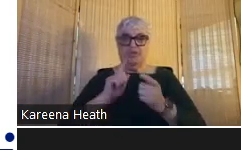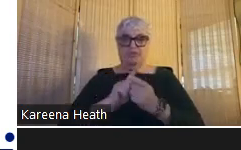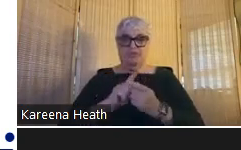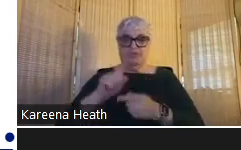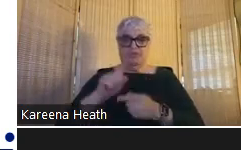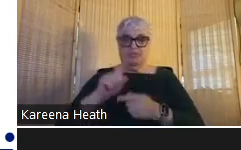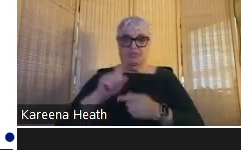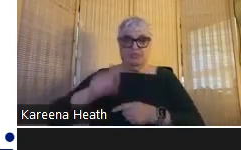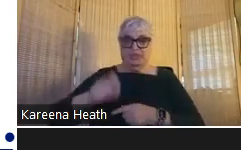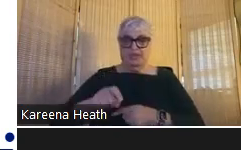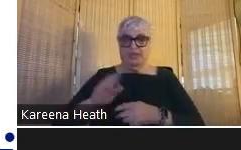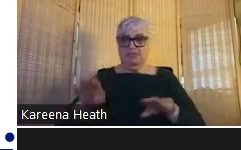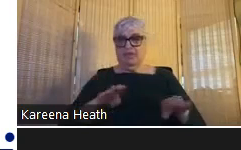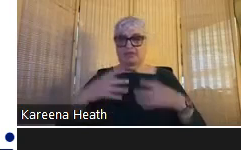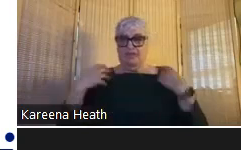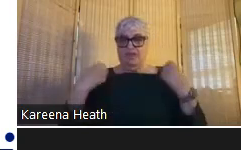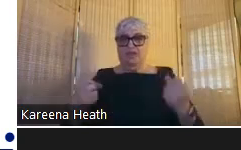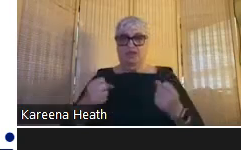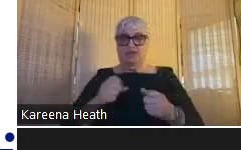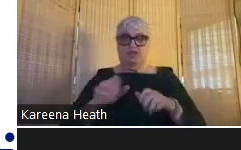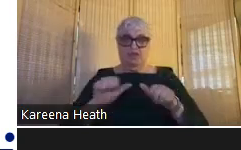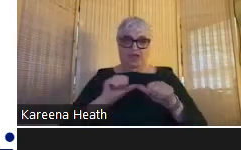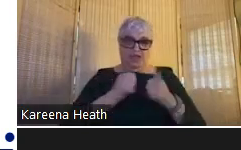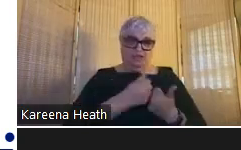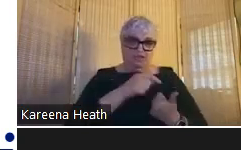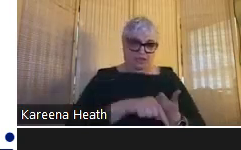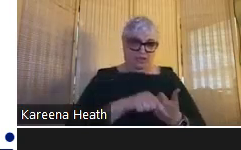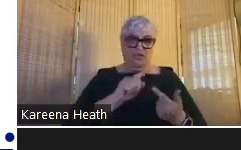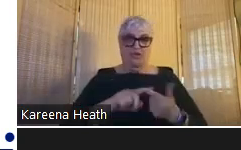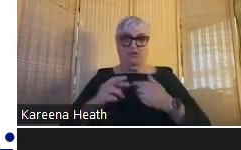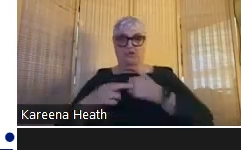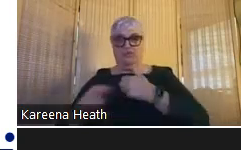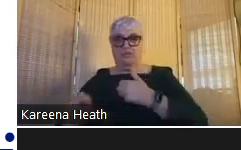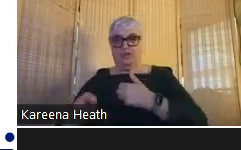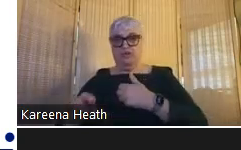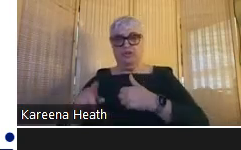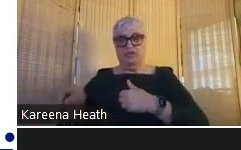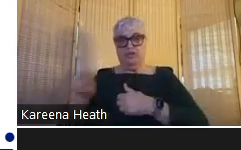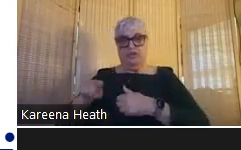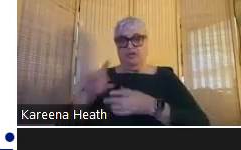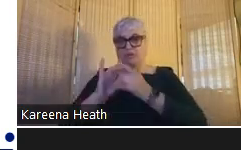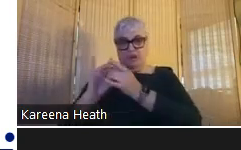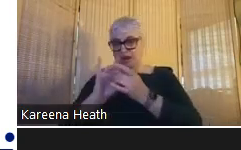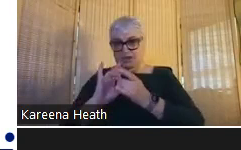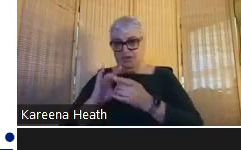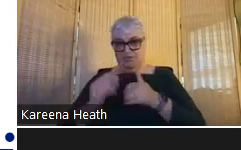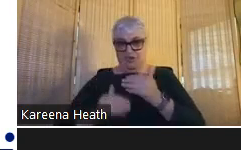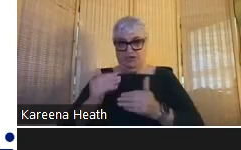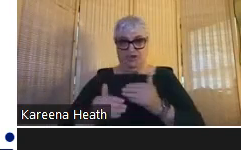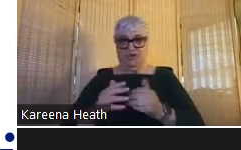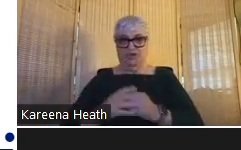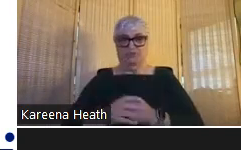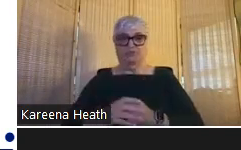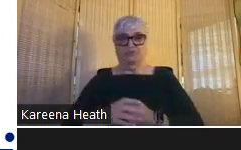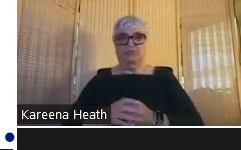behavioral health needs, either through the agency or through a referral and active care coordination process. The